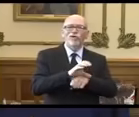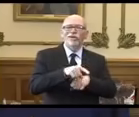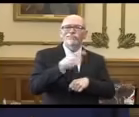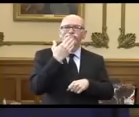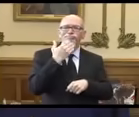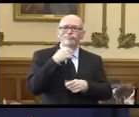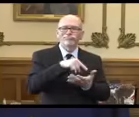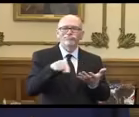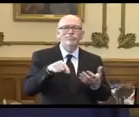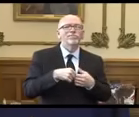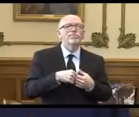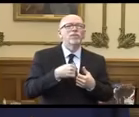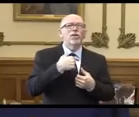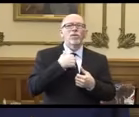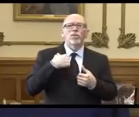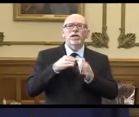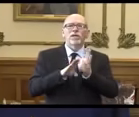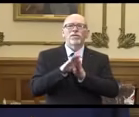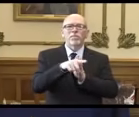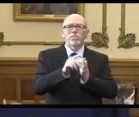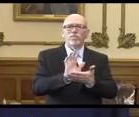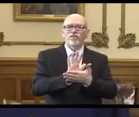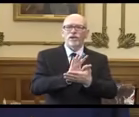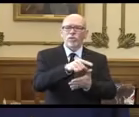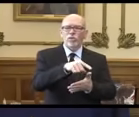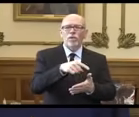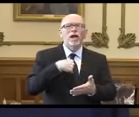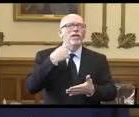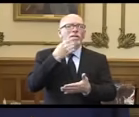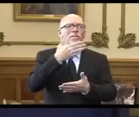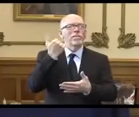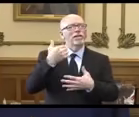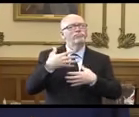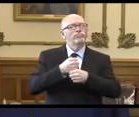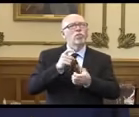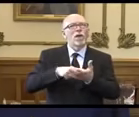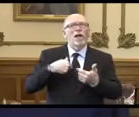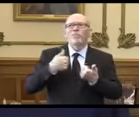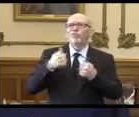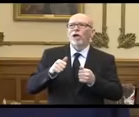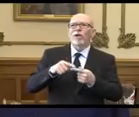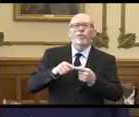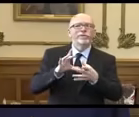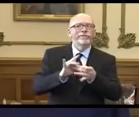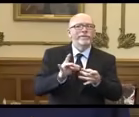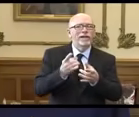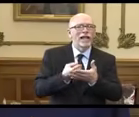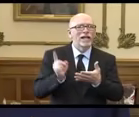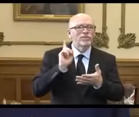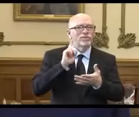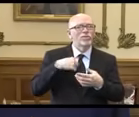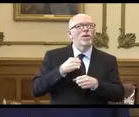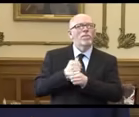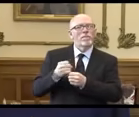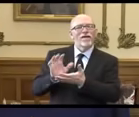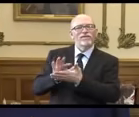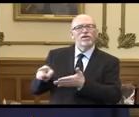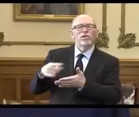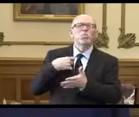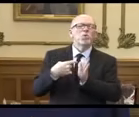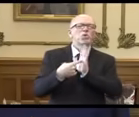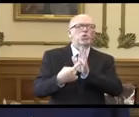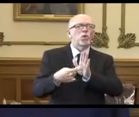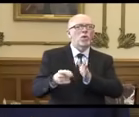things, we put together a video that I think better summarizes what I was trying to articulate last week. So check out